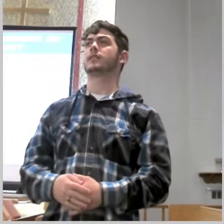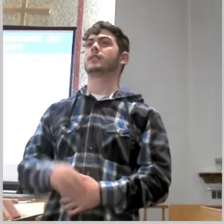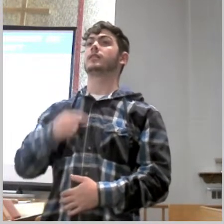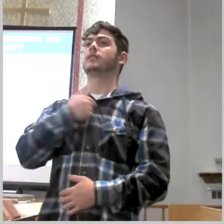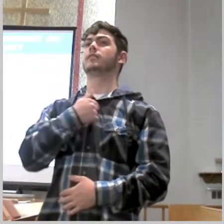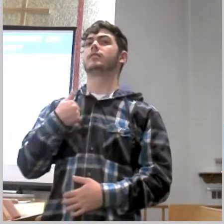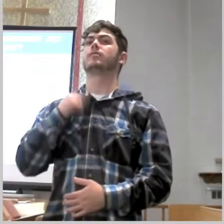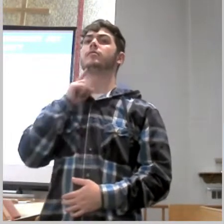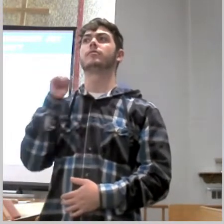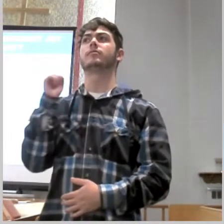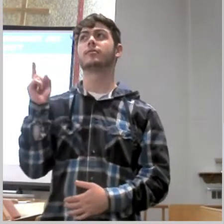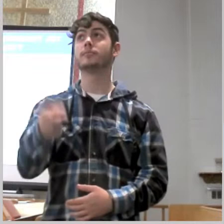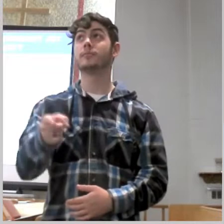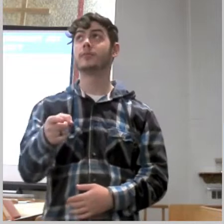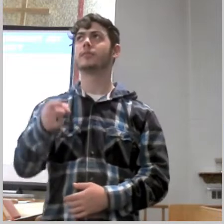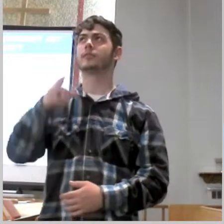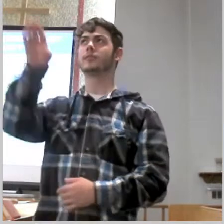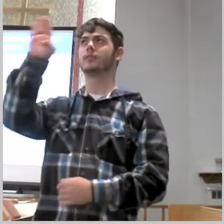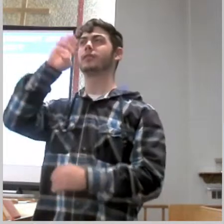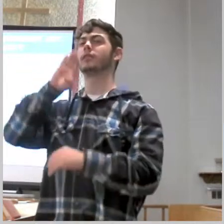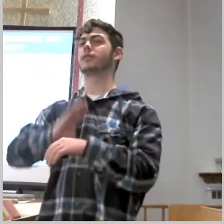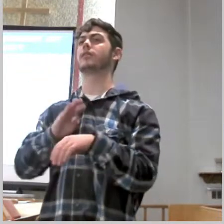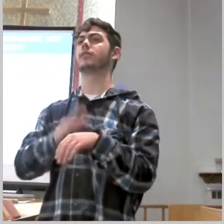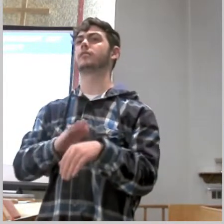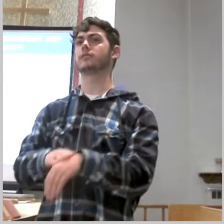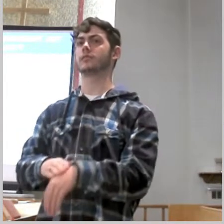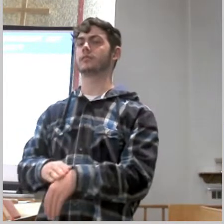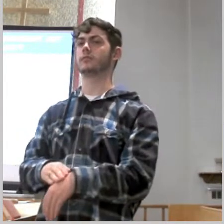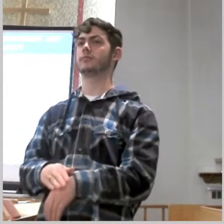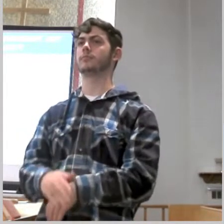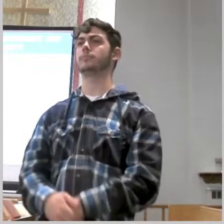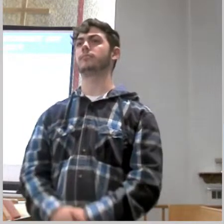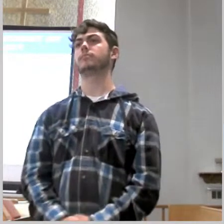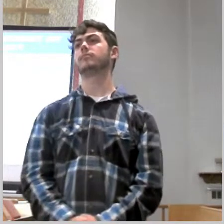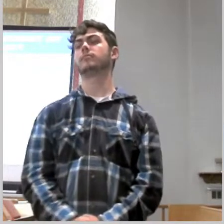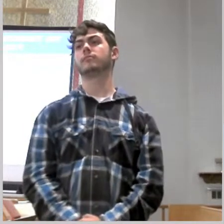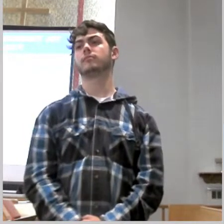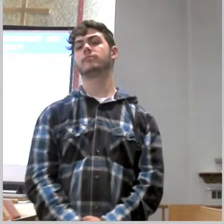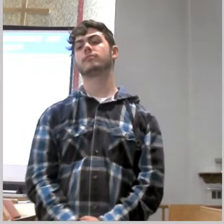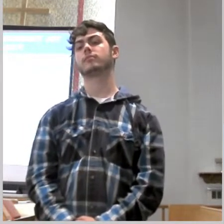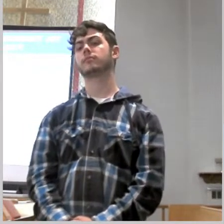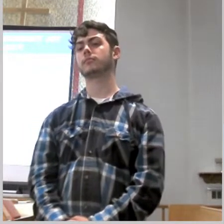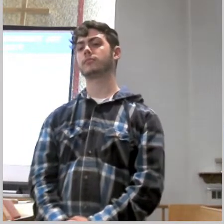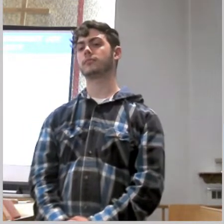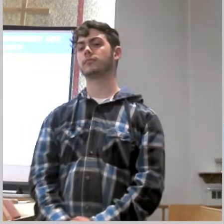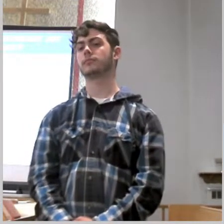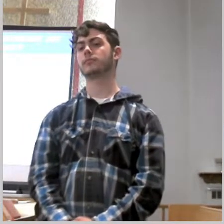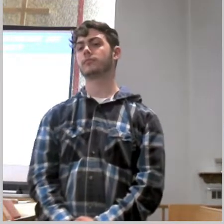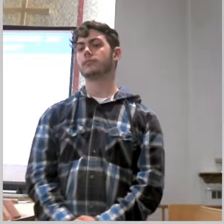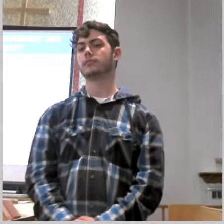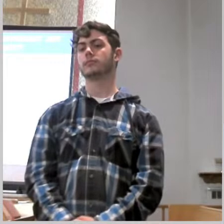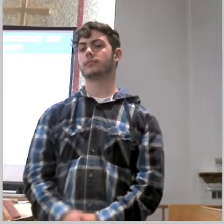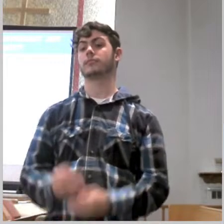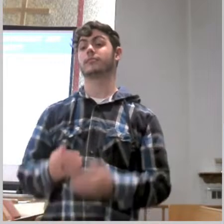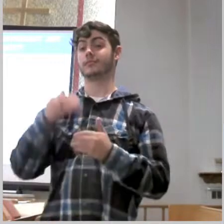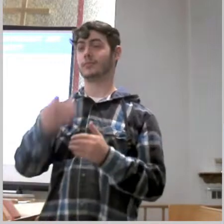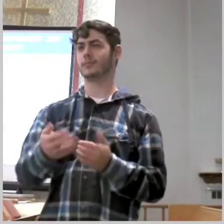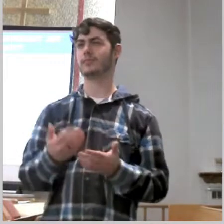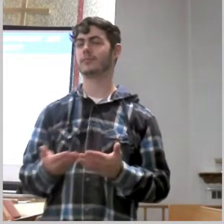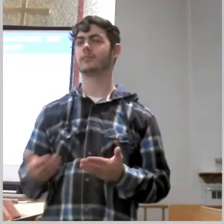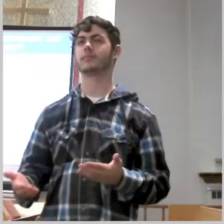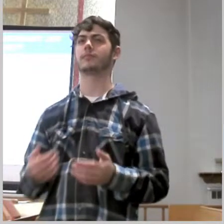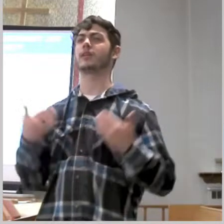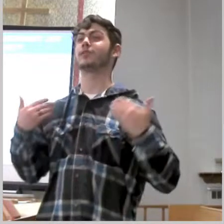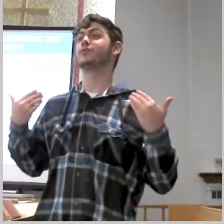calling. It's something else that we're trying to unpack here. The next thing he points out is this joy